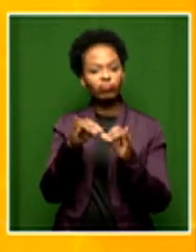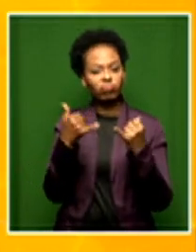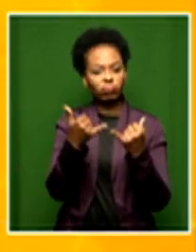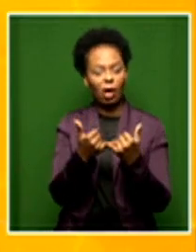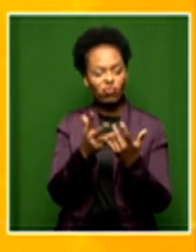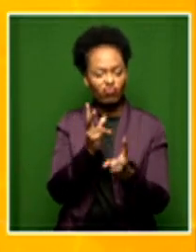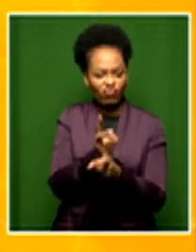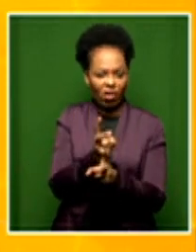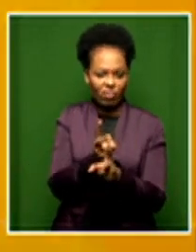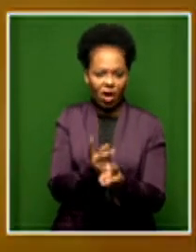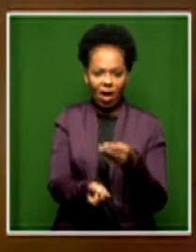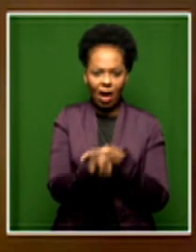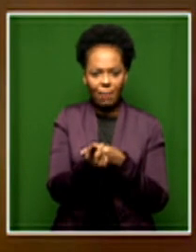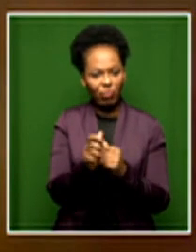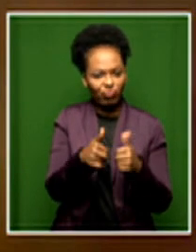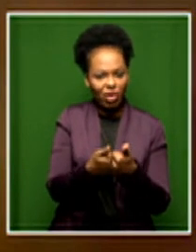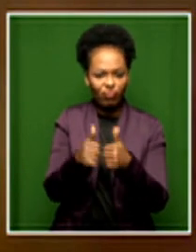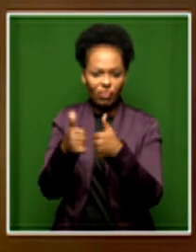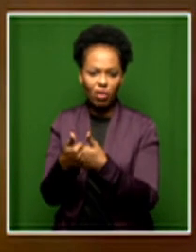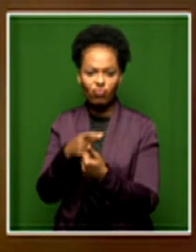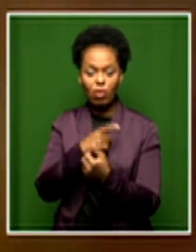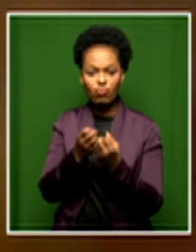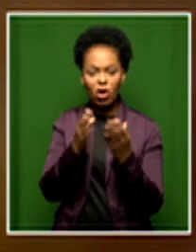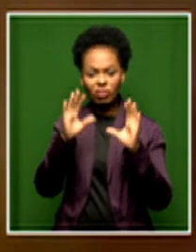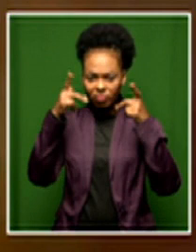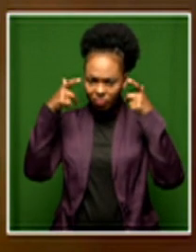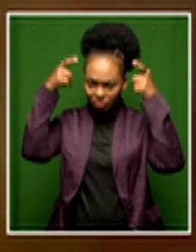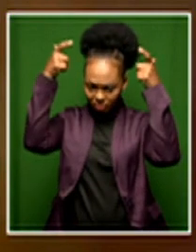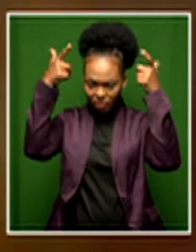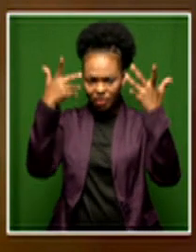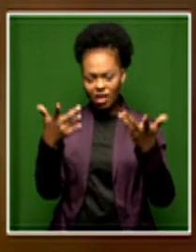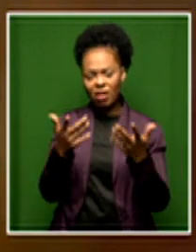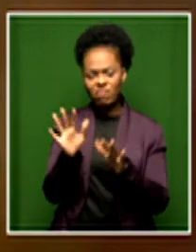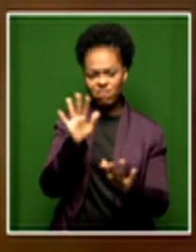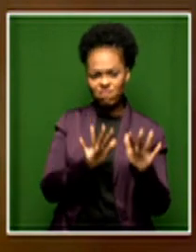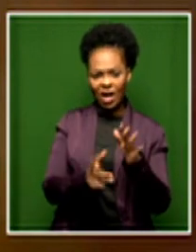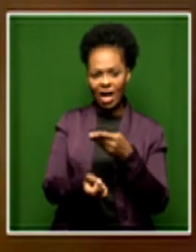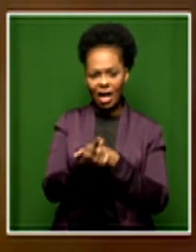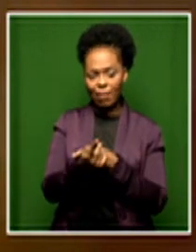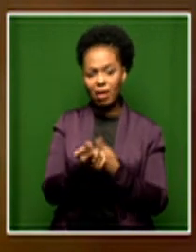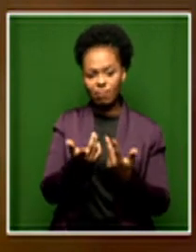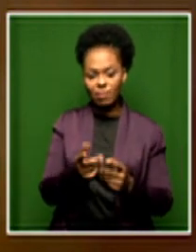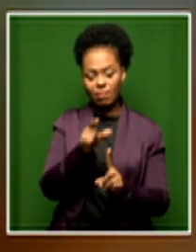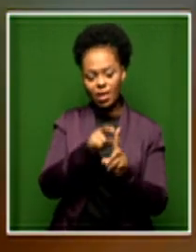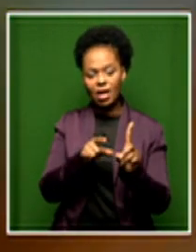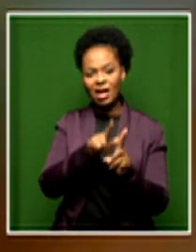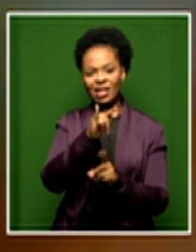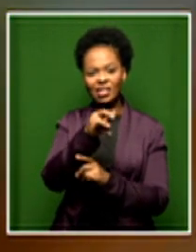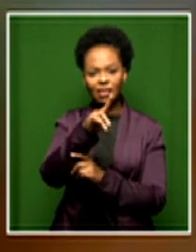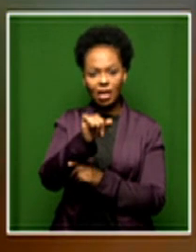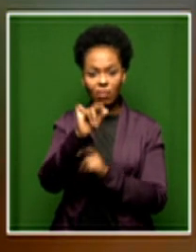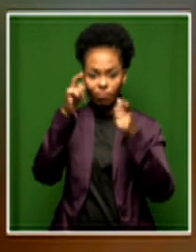Despite the challenges, many chefs rose above their circumstances and excelled. One of these chefs is Linda Mnikathi, who has